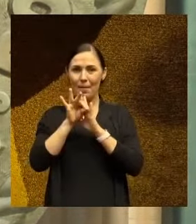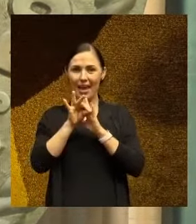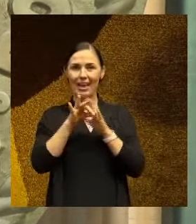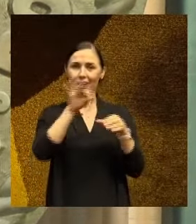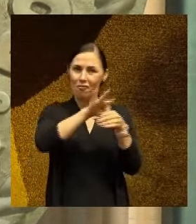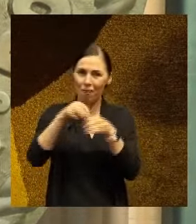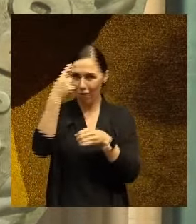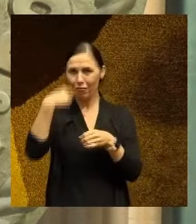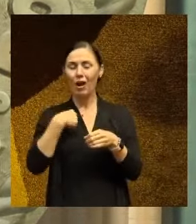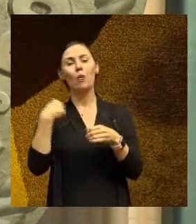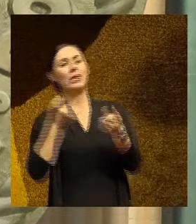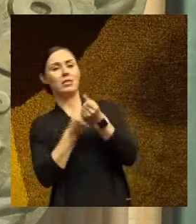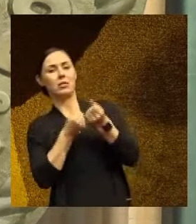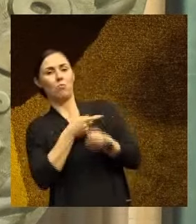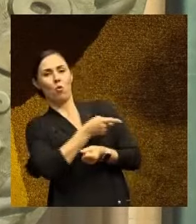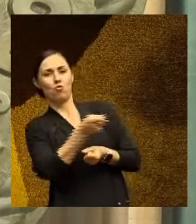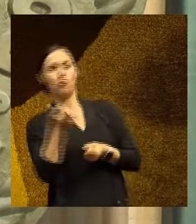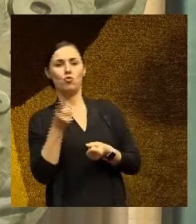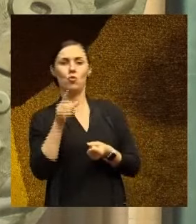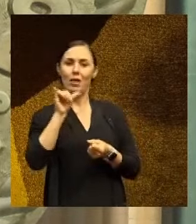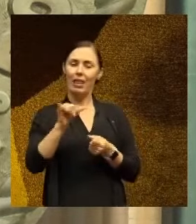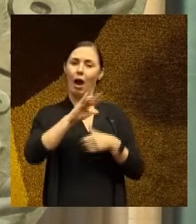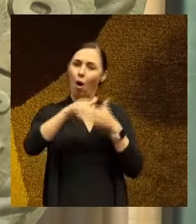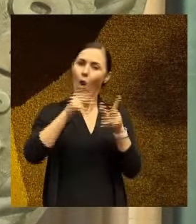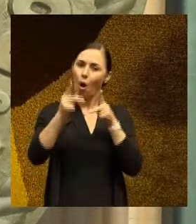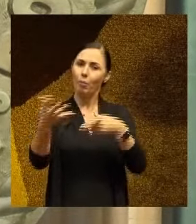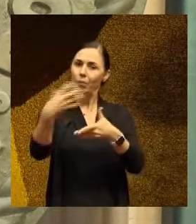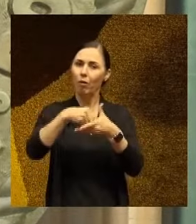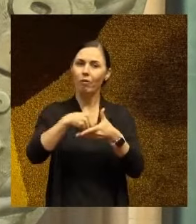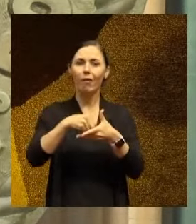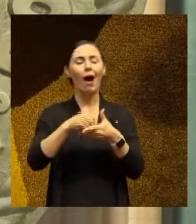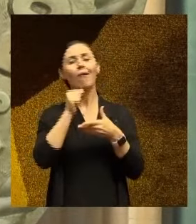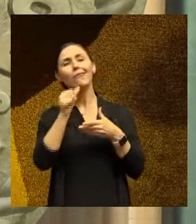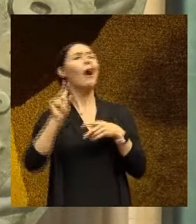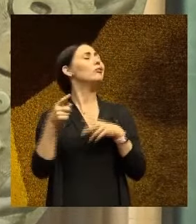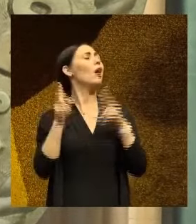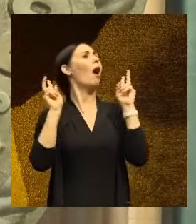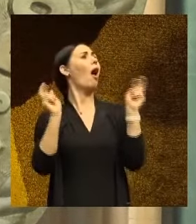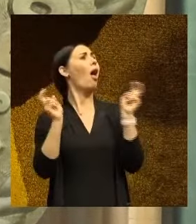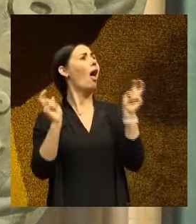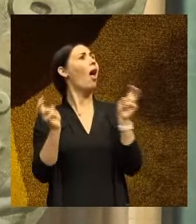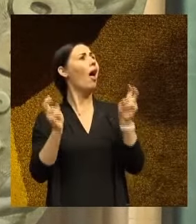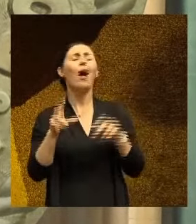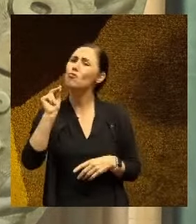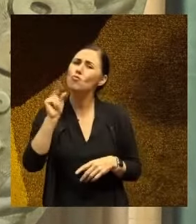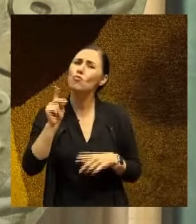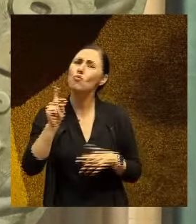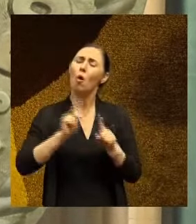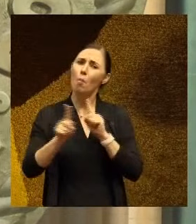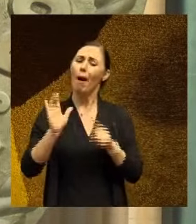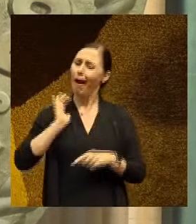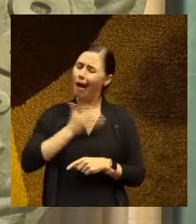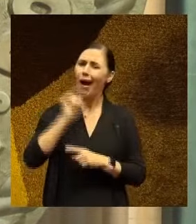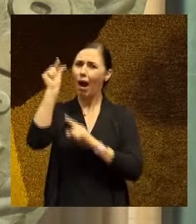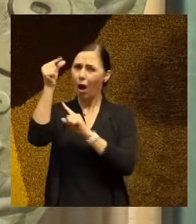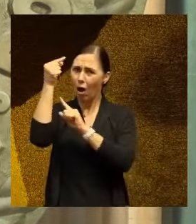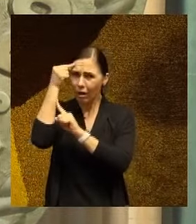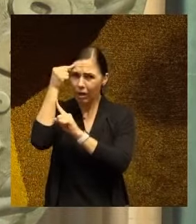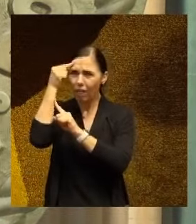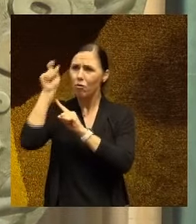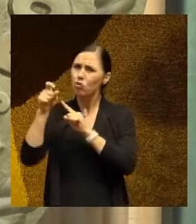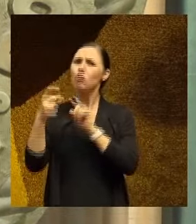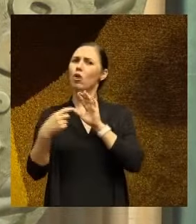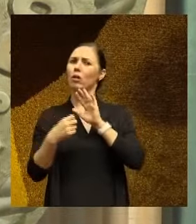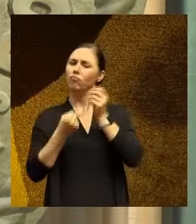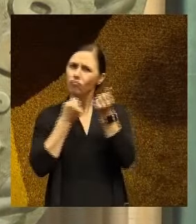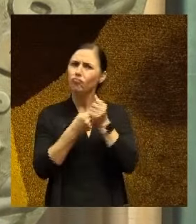people. That's not just a cliche, but a recognition that our government should reflect and respond